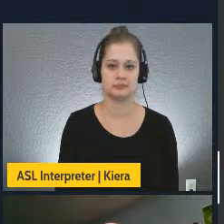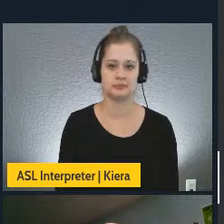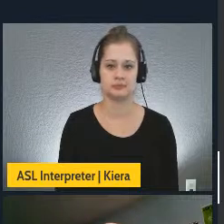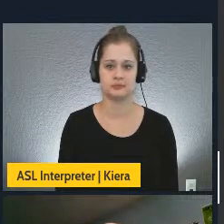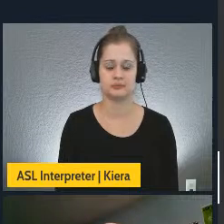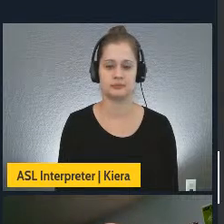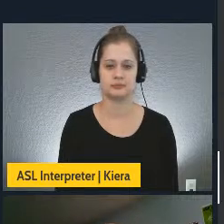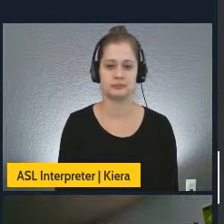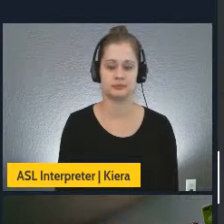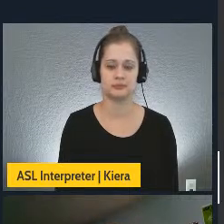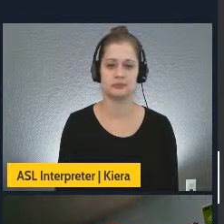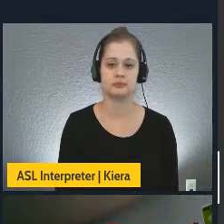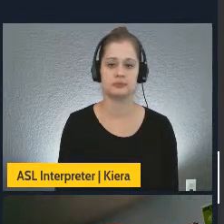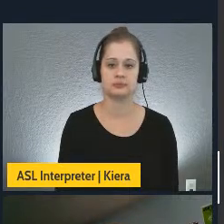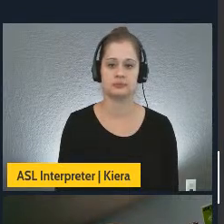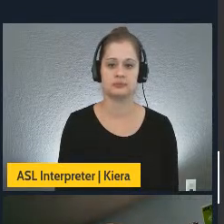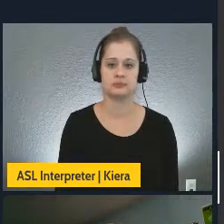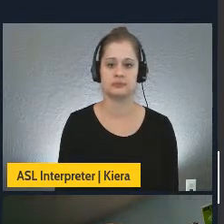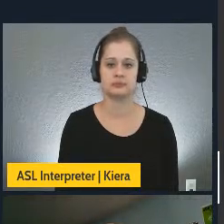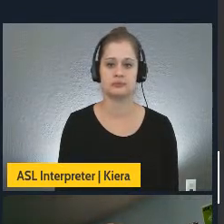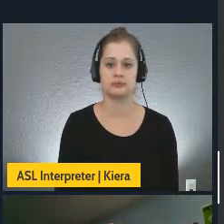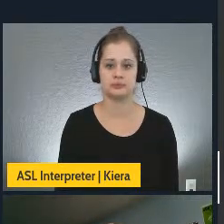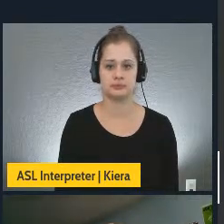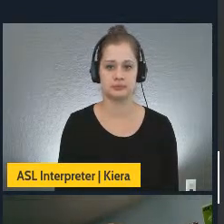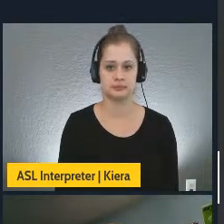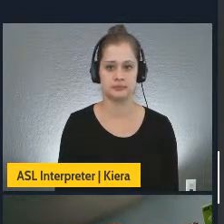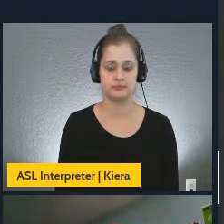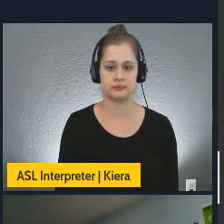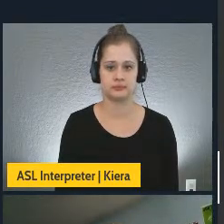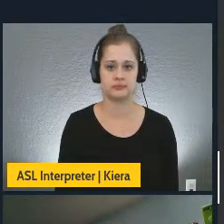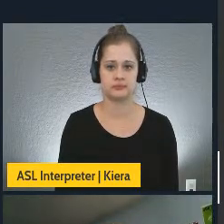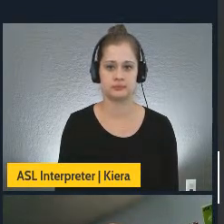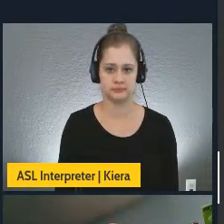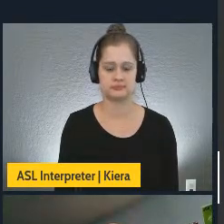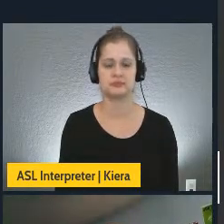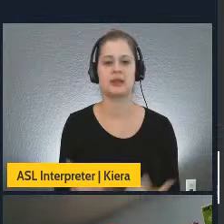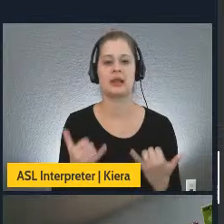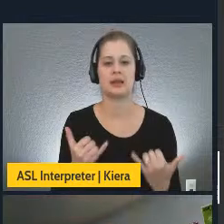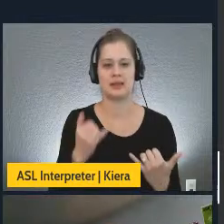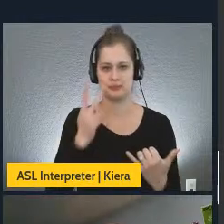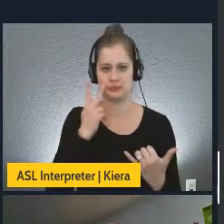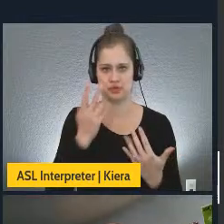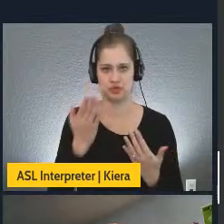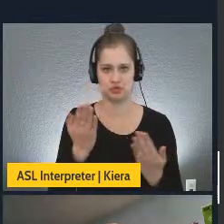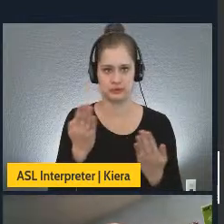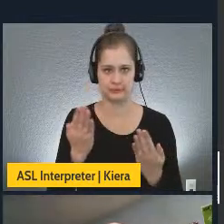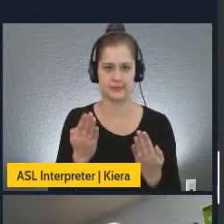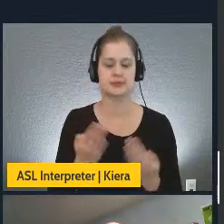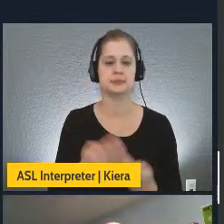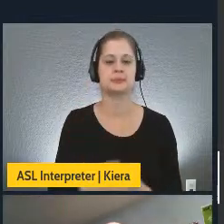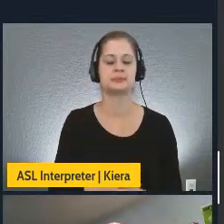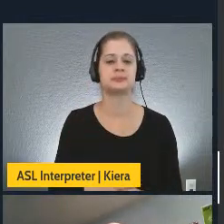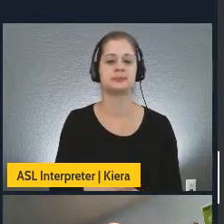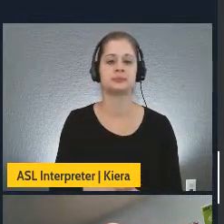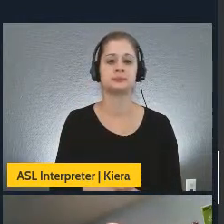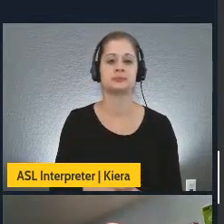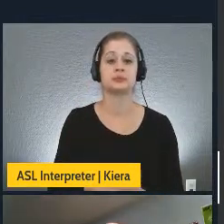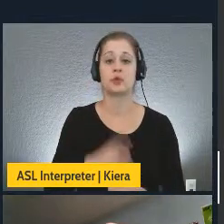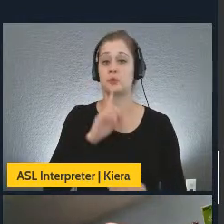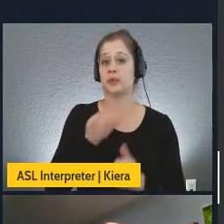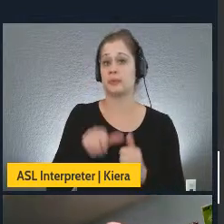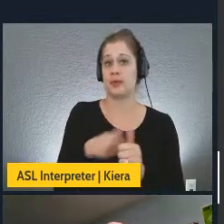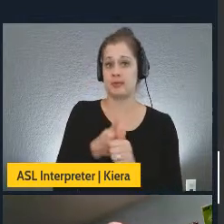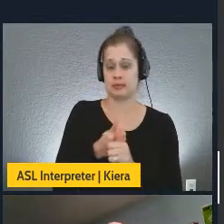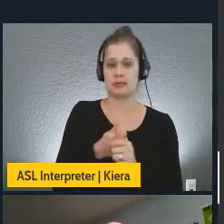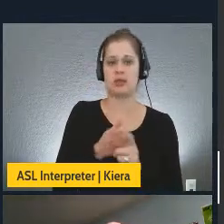and if we have a look at this, we had our service. So we can actually see here behind the scenes it